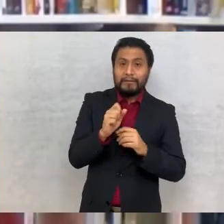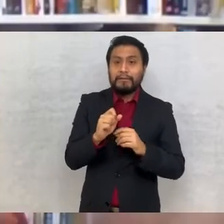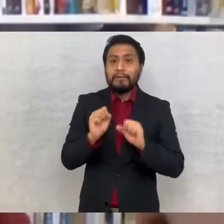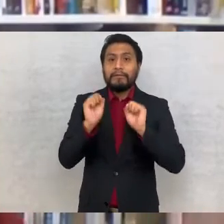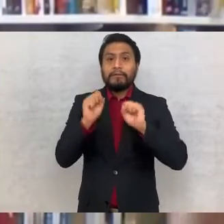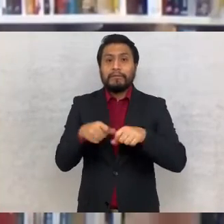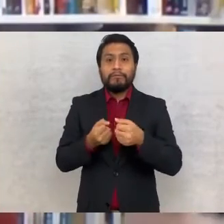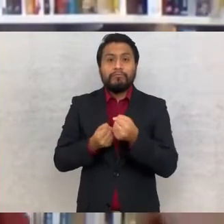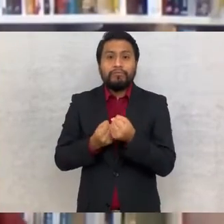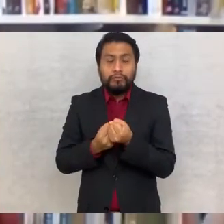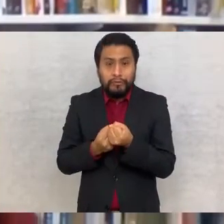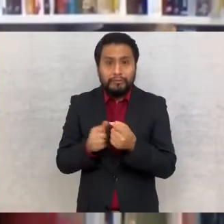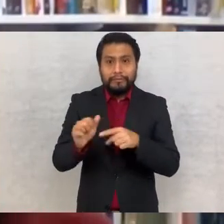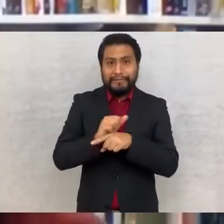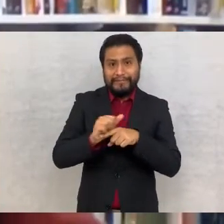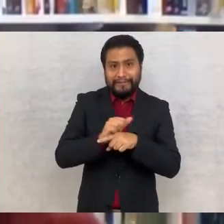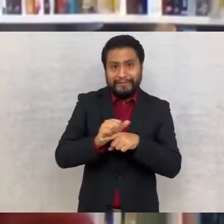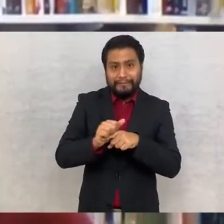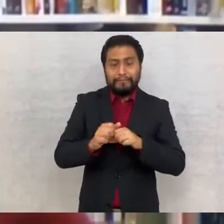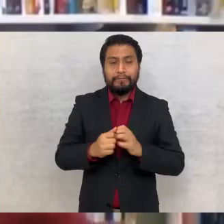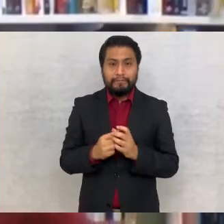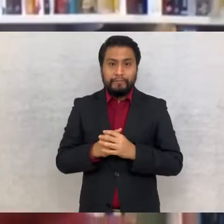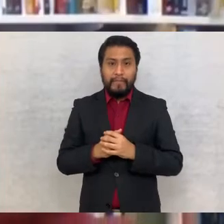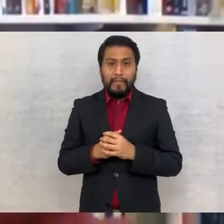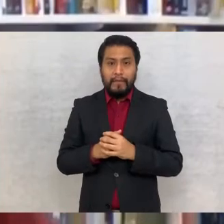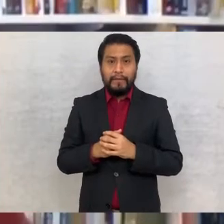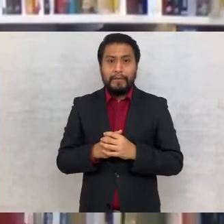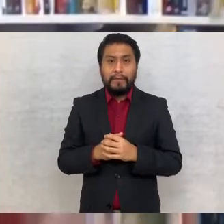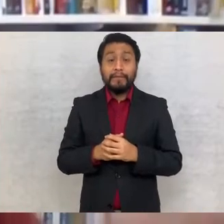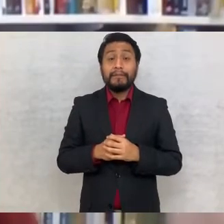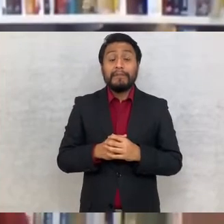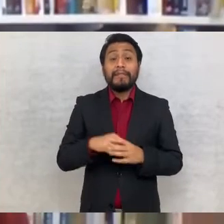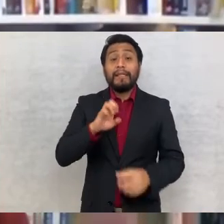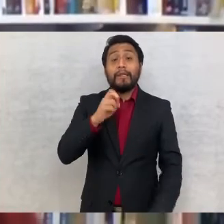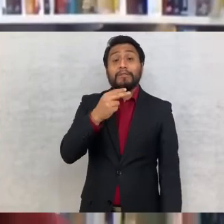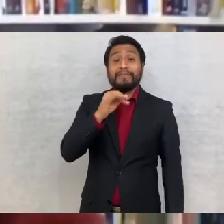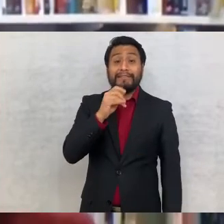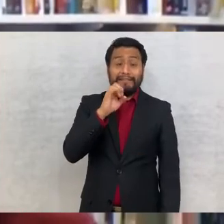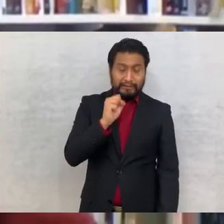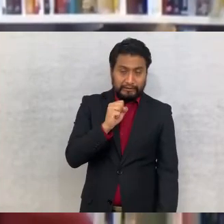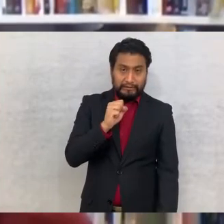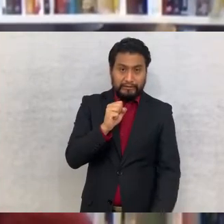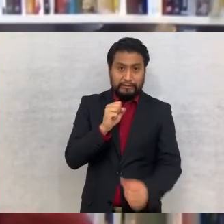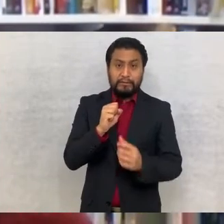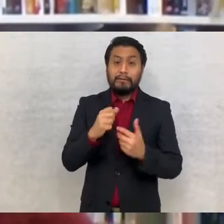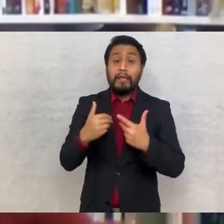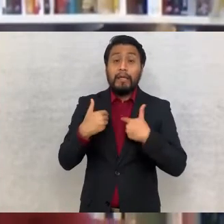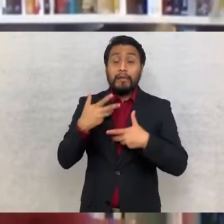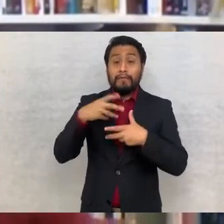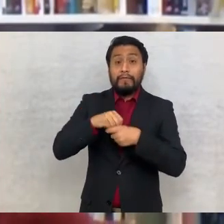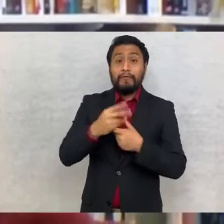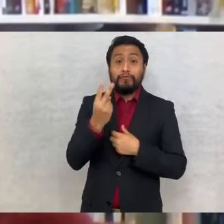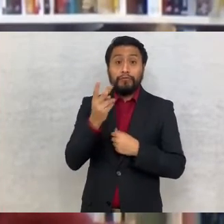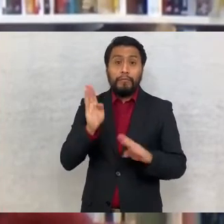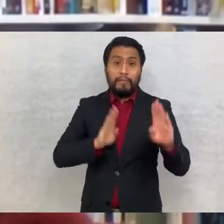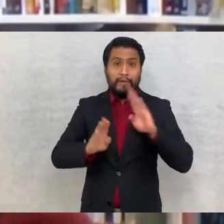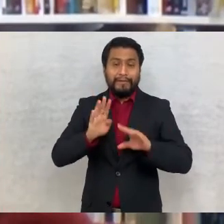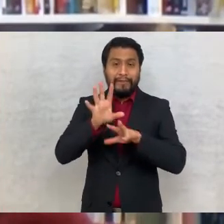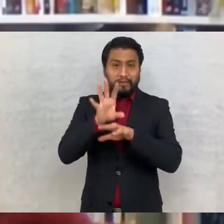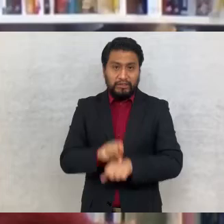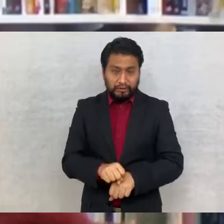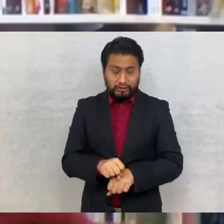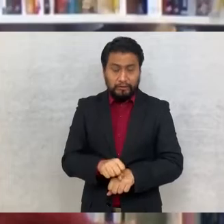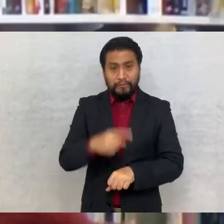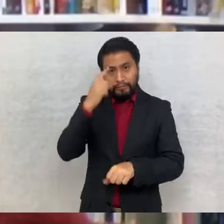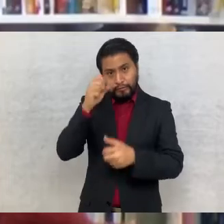genetic unchangeability reflected through such practices as sterilization. Eugenicists invoke